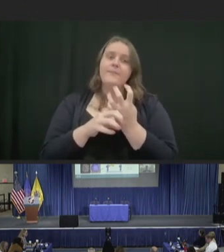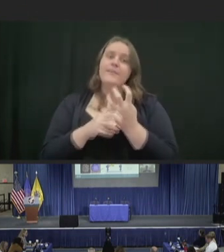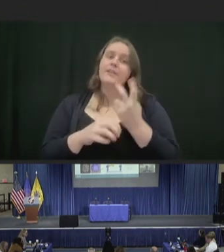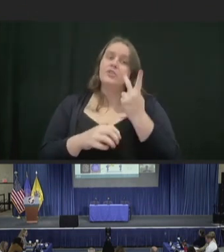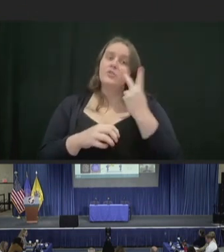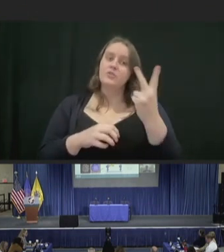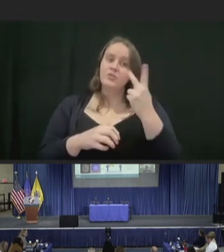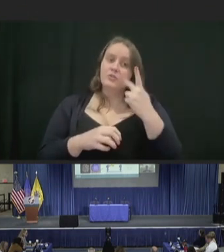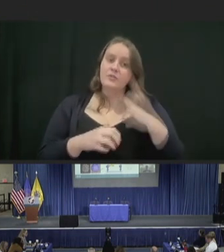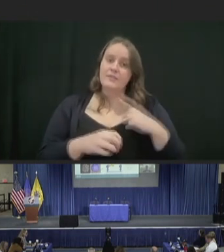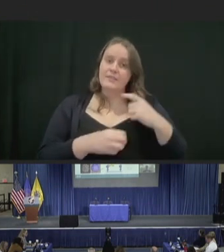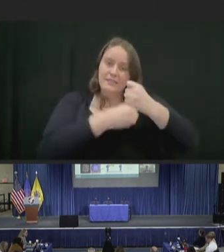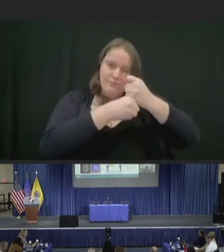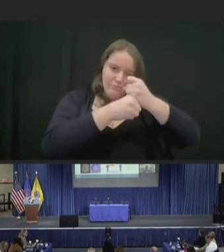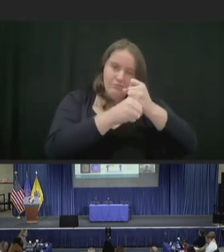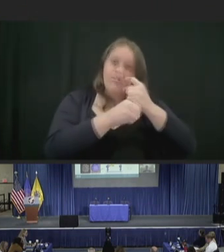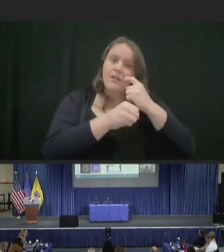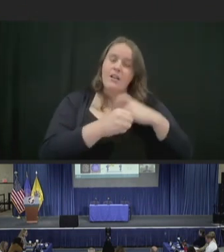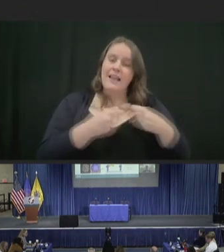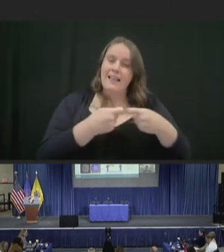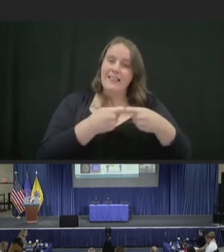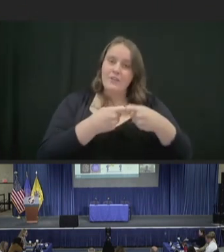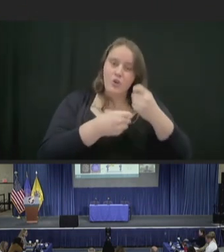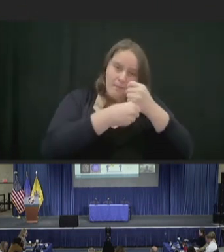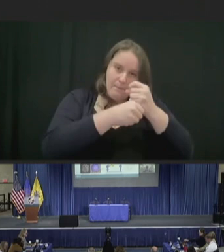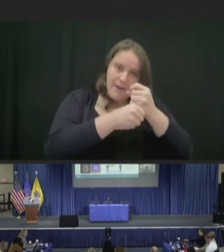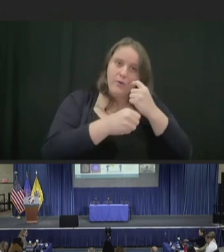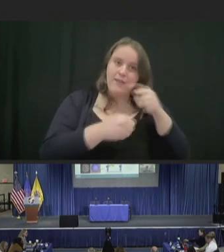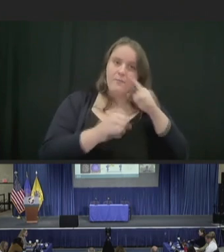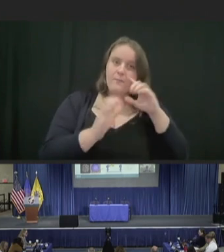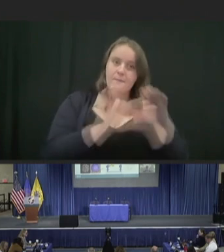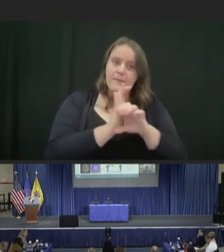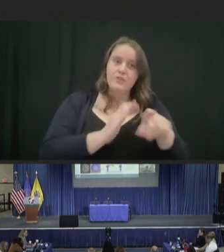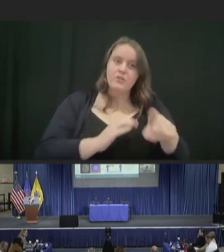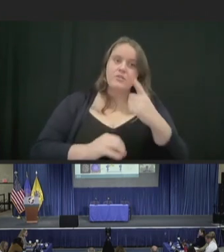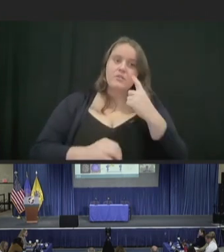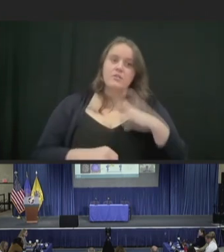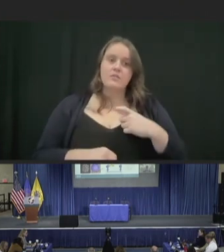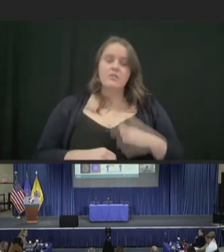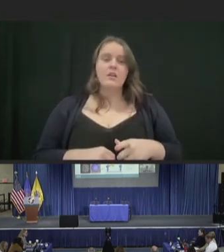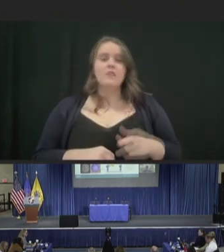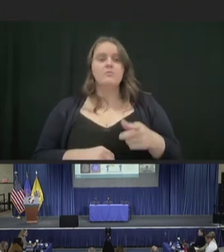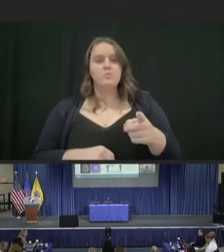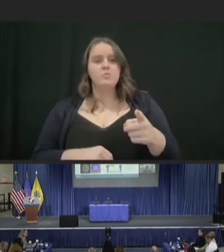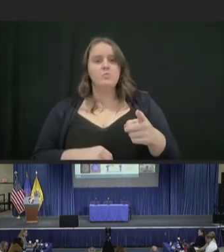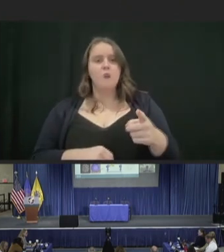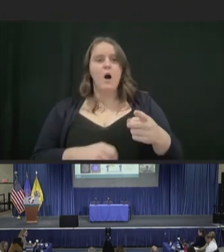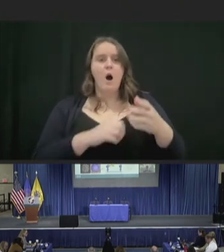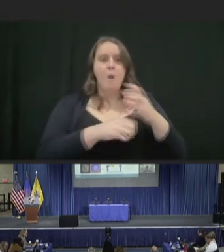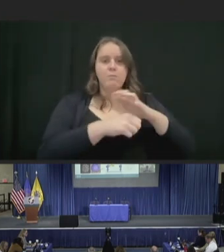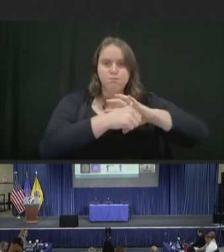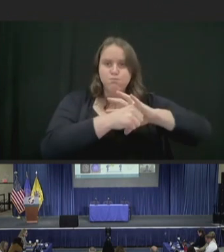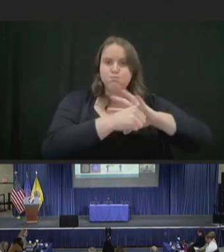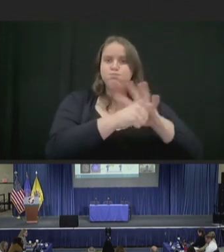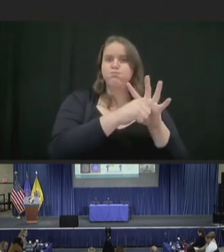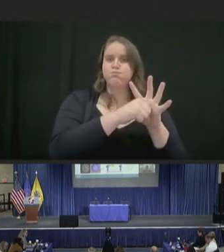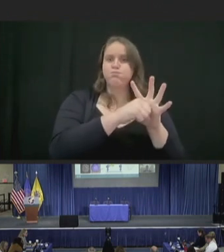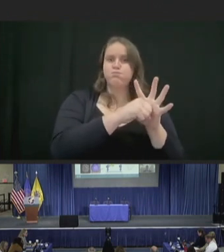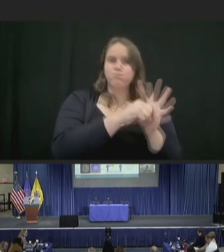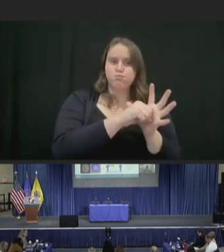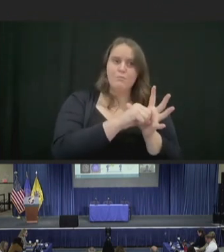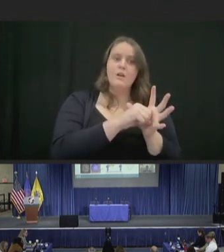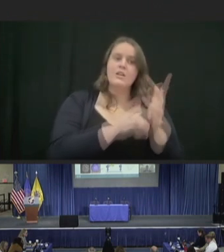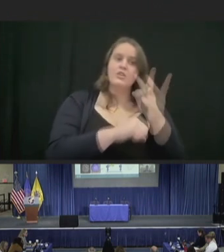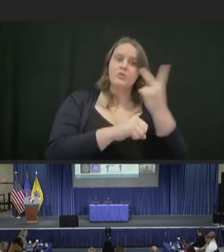of influenza and measles with this corona-like density of the spike protein on the surface. And